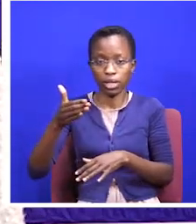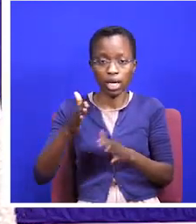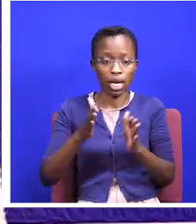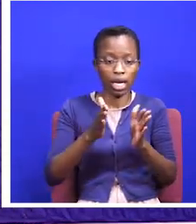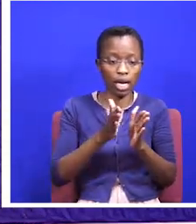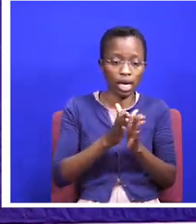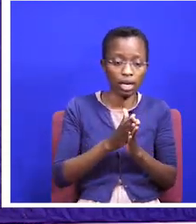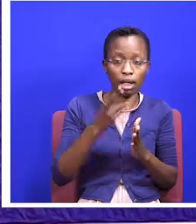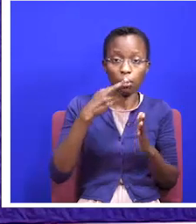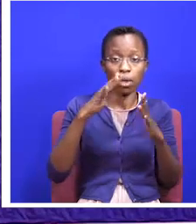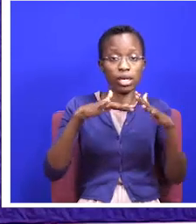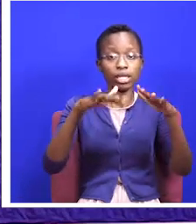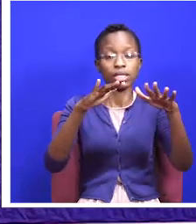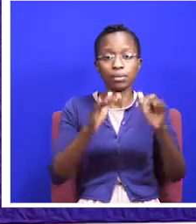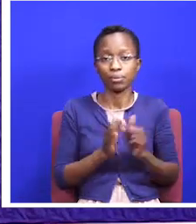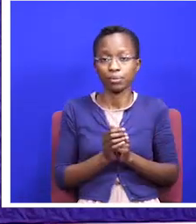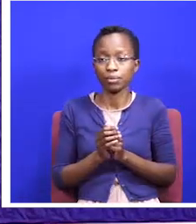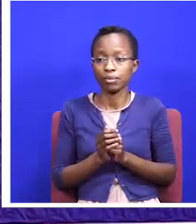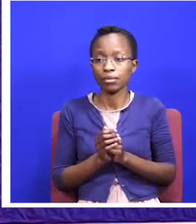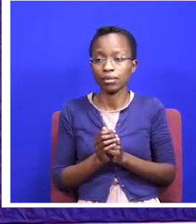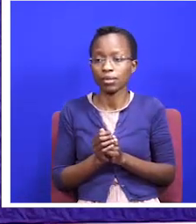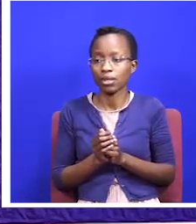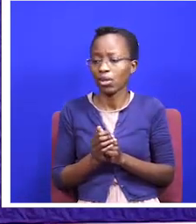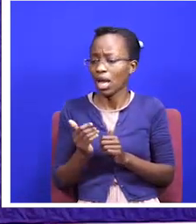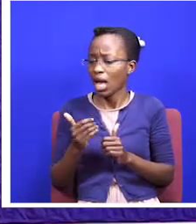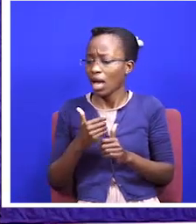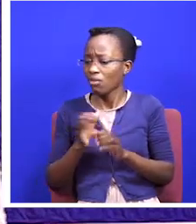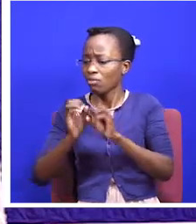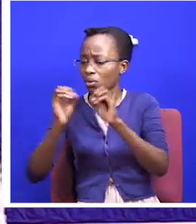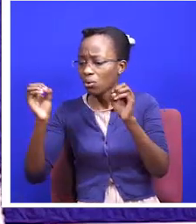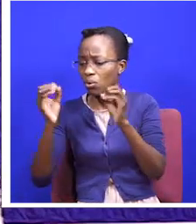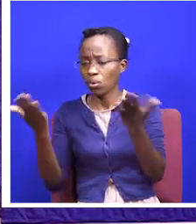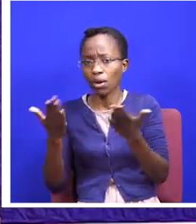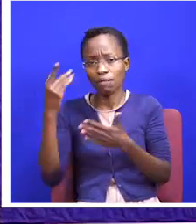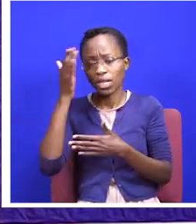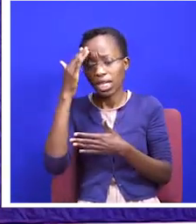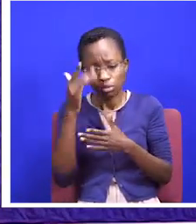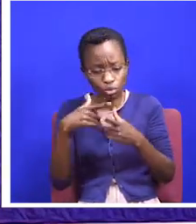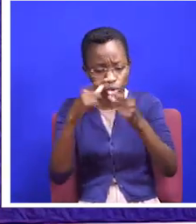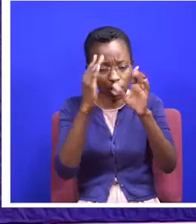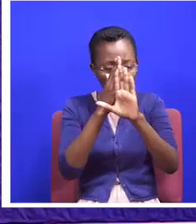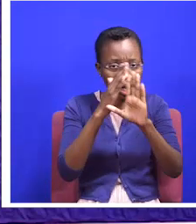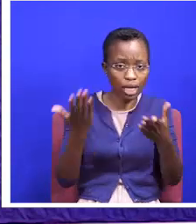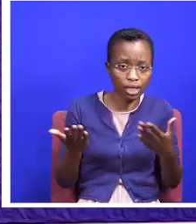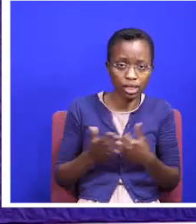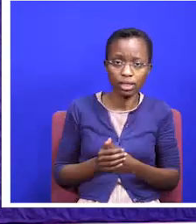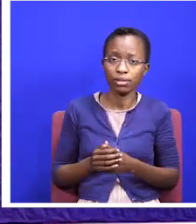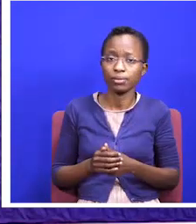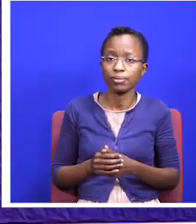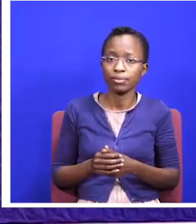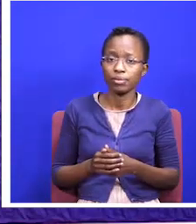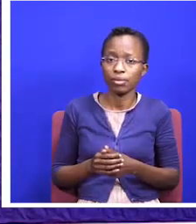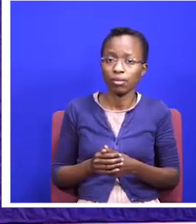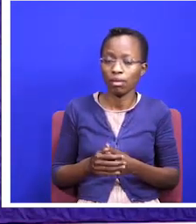mountains and the Red Sea. And so there was nowhere for them to run to. There was nowhere